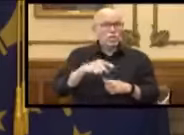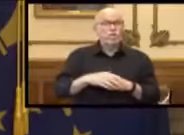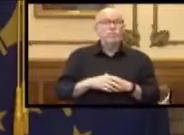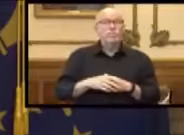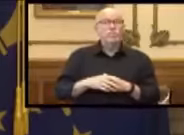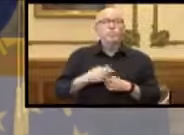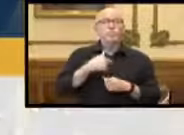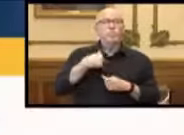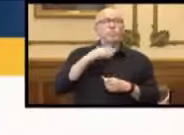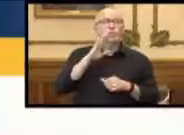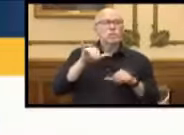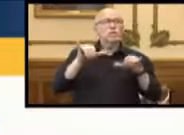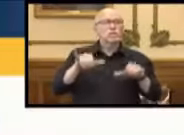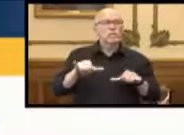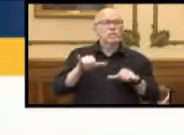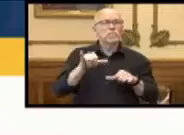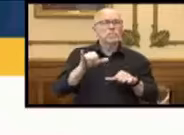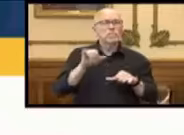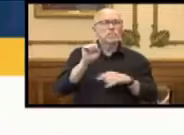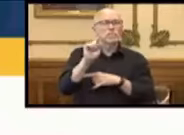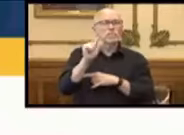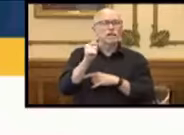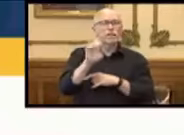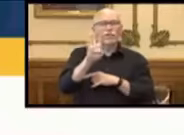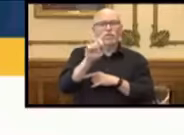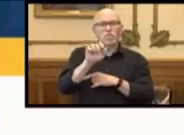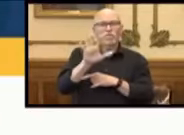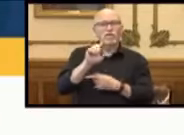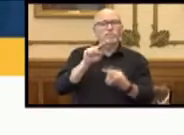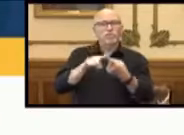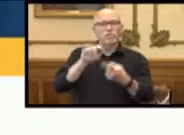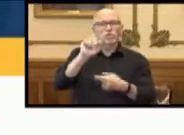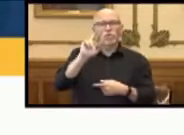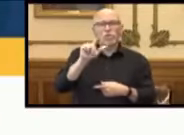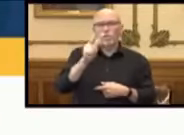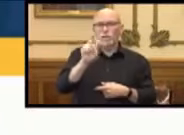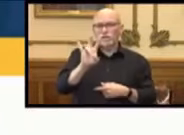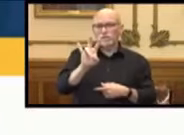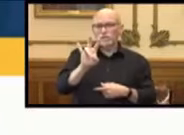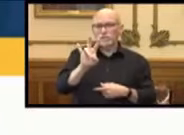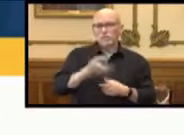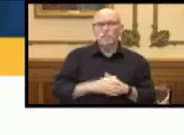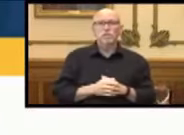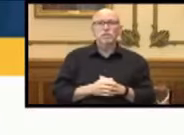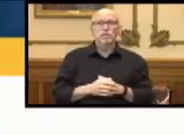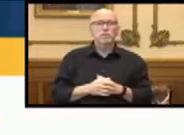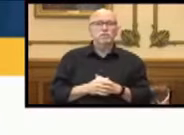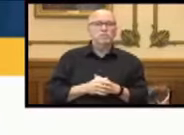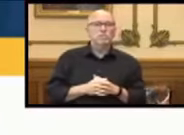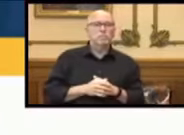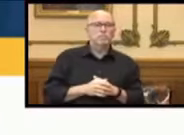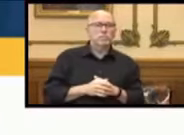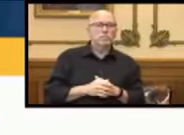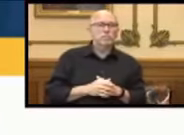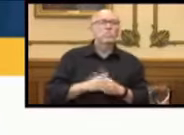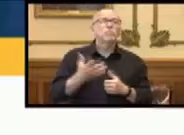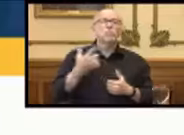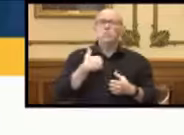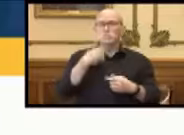remain in place. Holcomb is leaving it up to city and county officials to take any more aggressive measures,